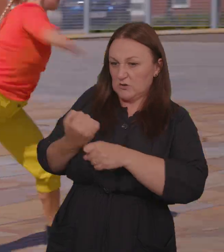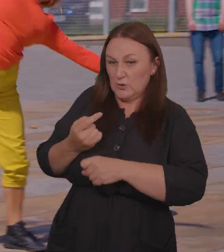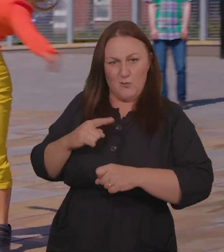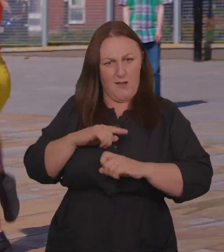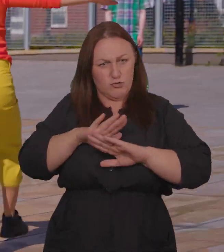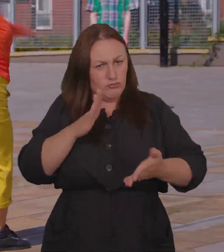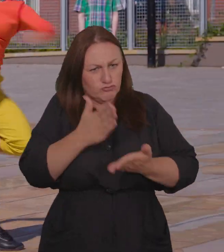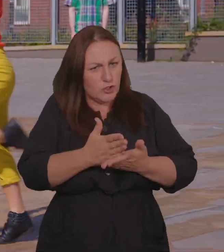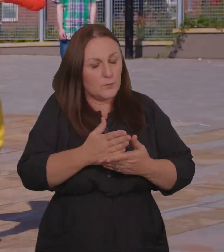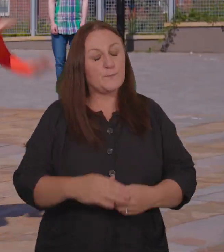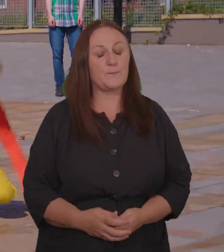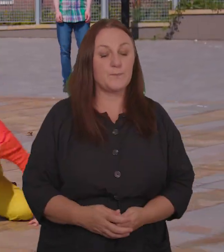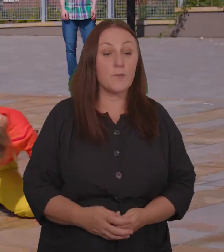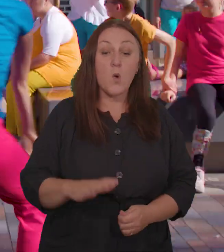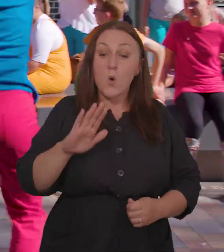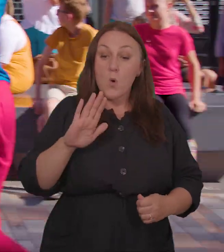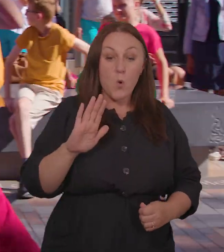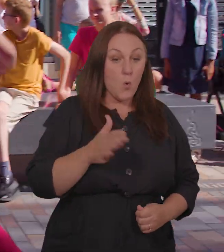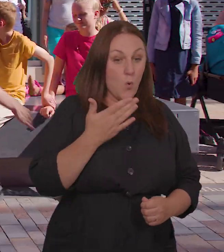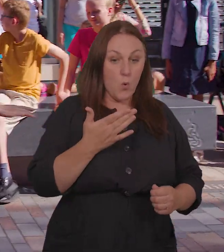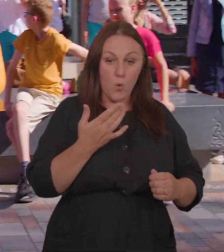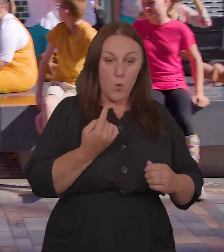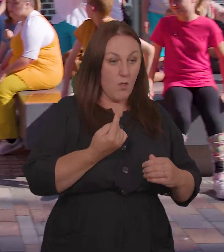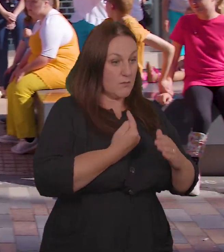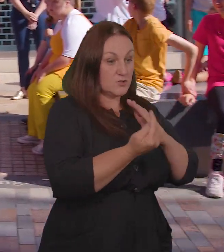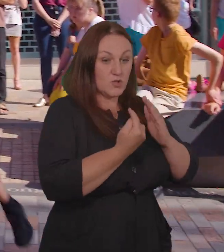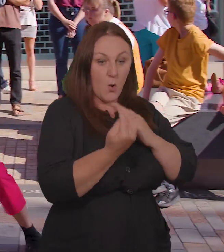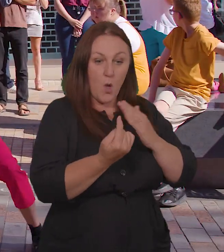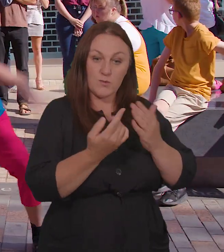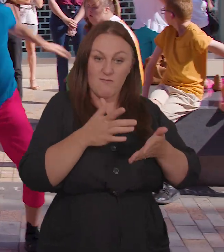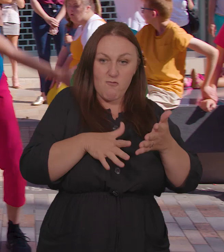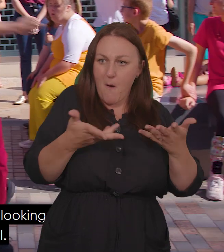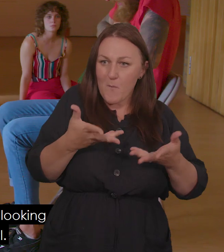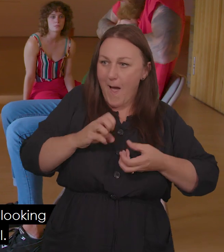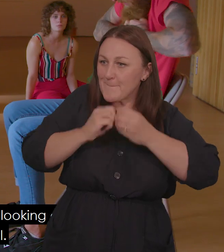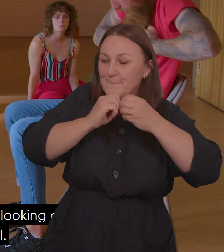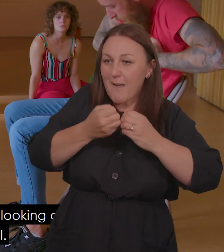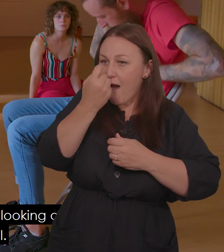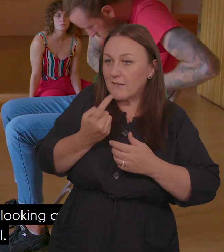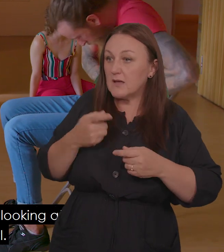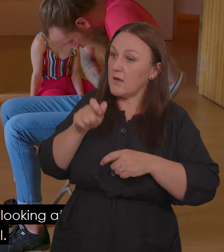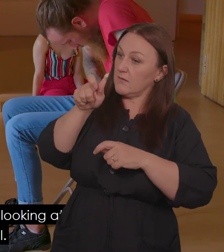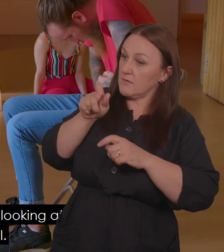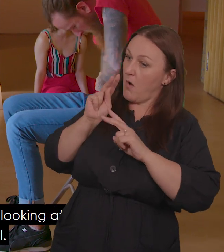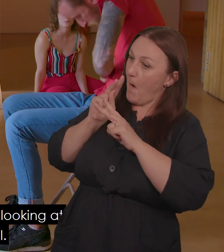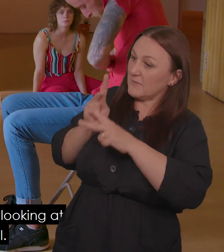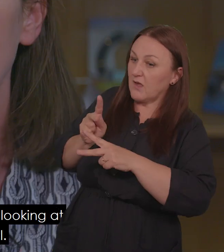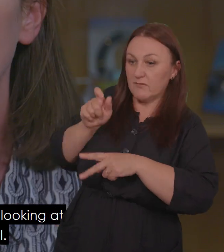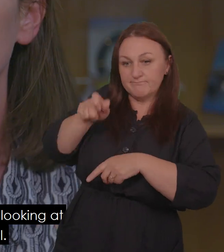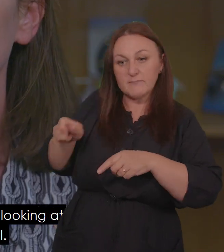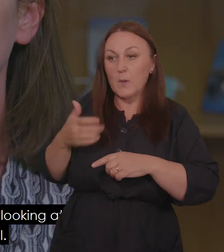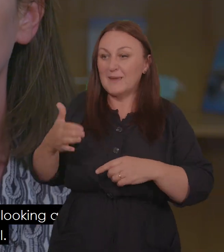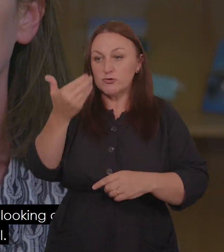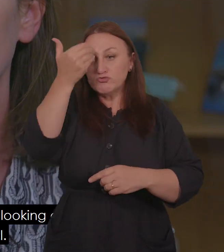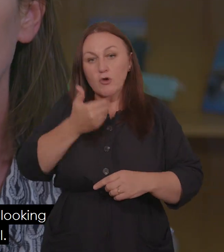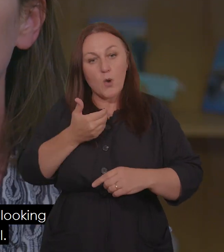of the solos came from observational work that I did with people who have just had a stroke, so they're in rehabilitation in Hayward Hospital, and